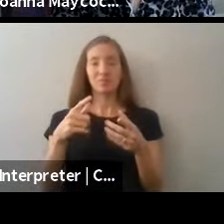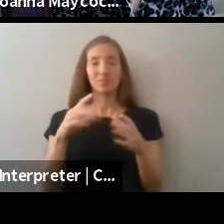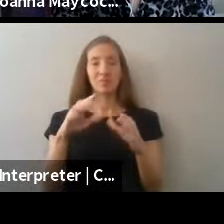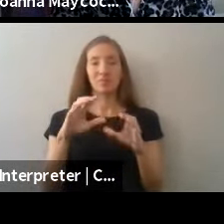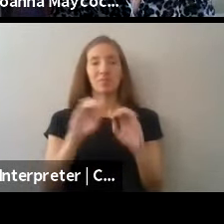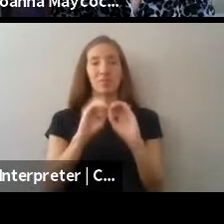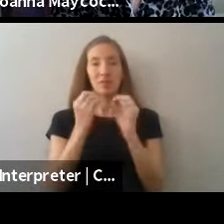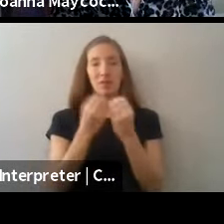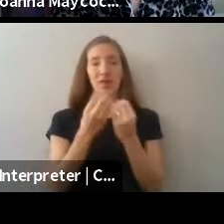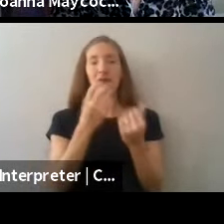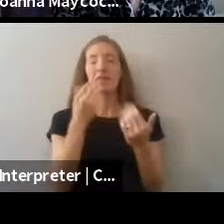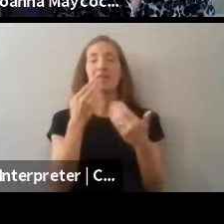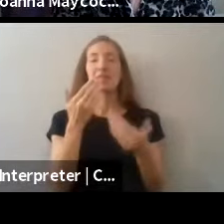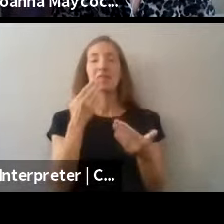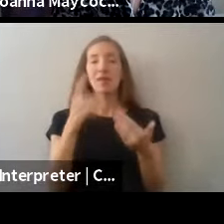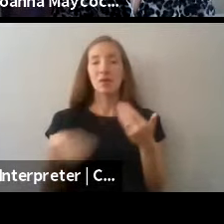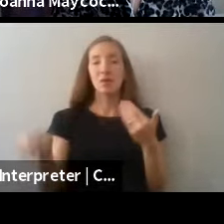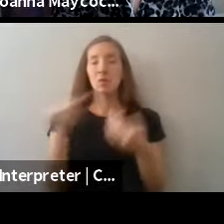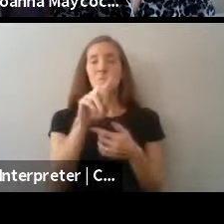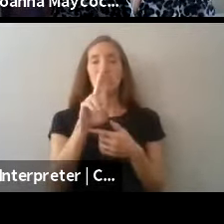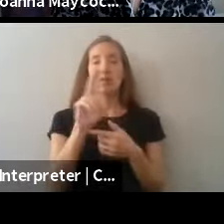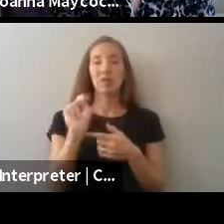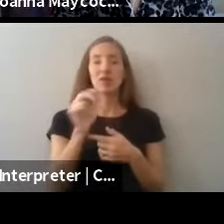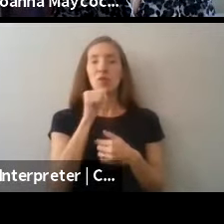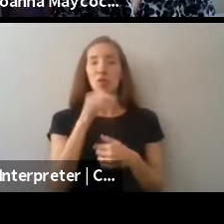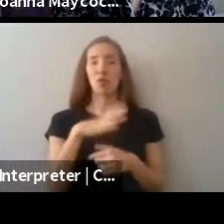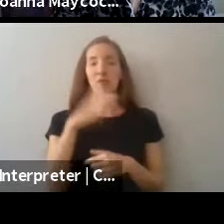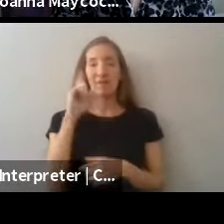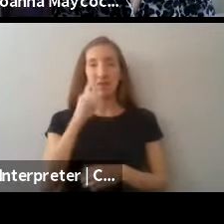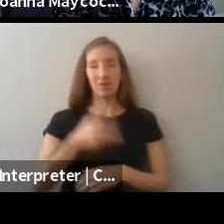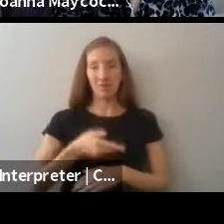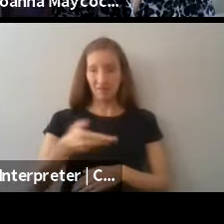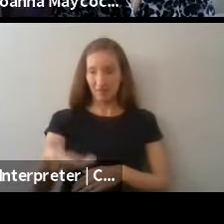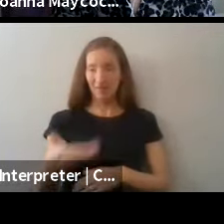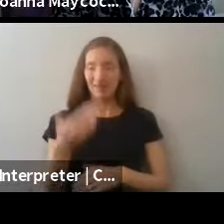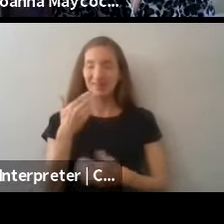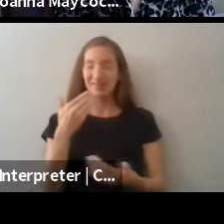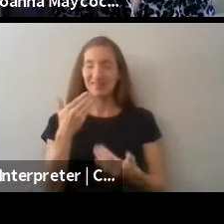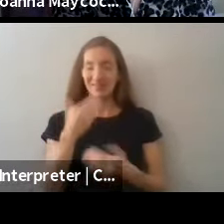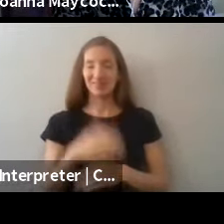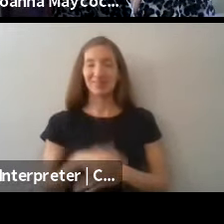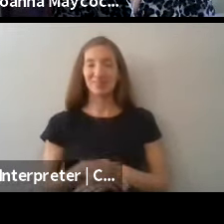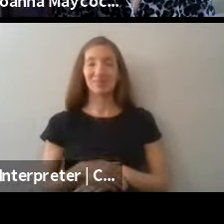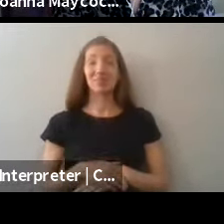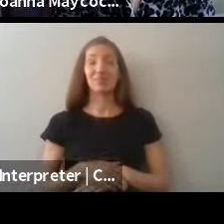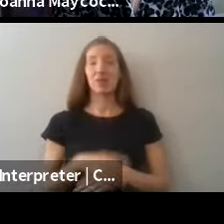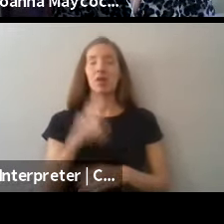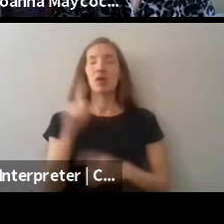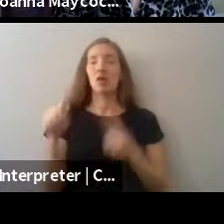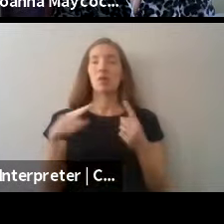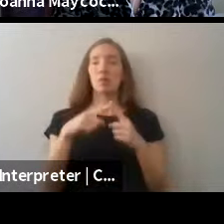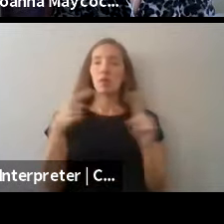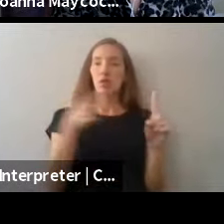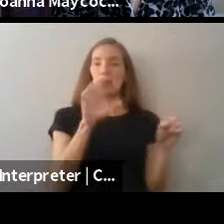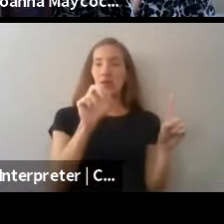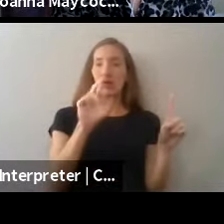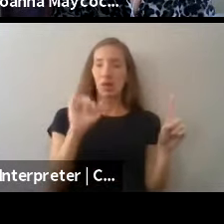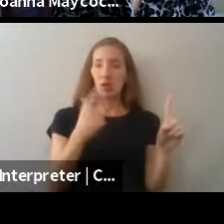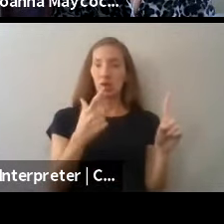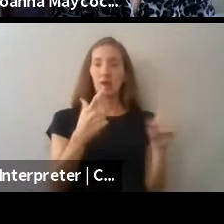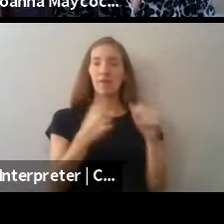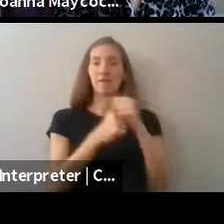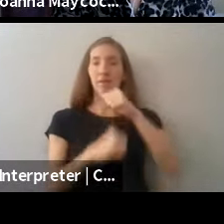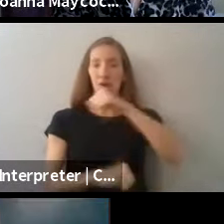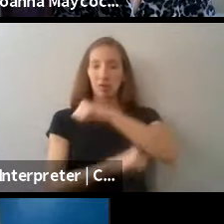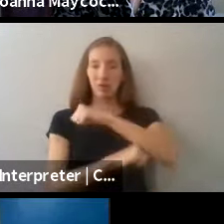Women for the invitation. Just a few words about the Caring Foundation. So it's a corporate foundation, which means that